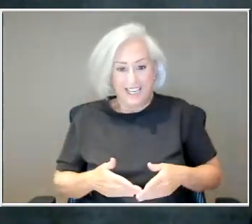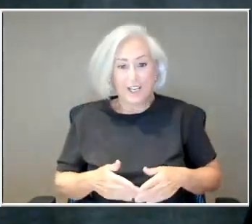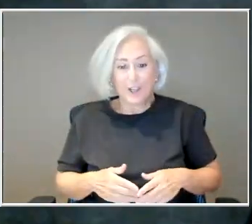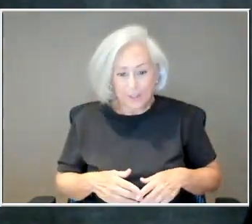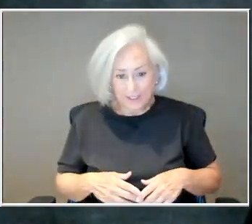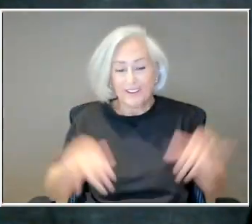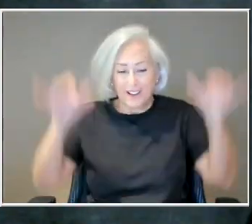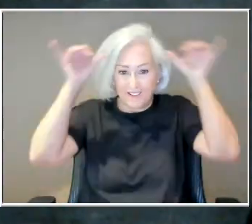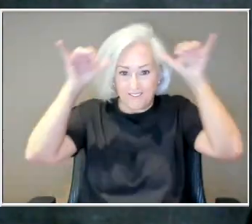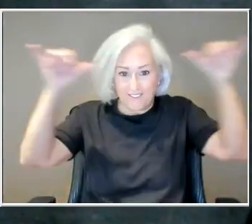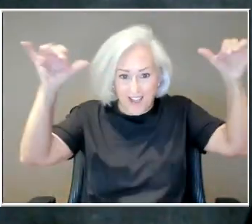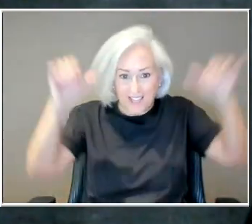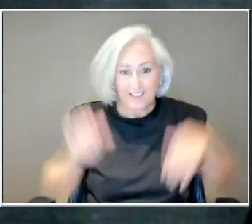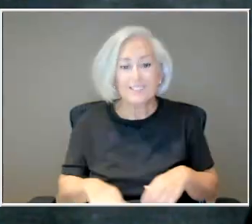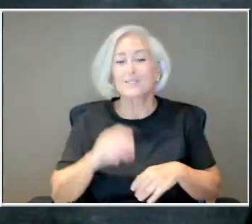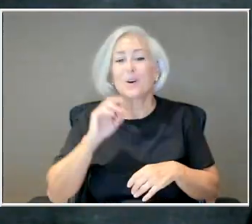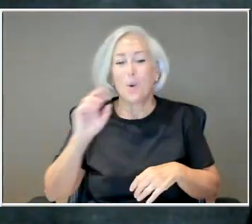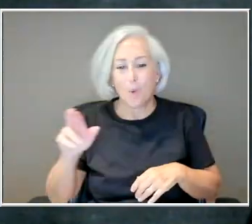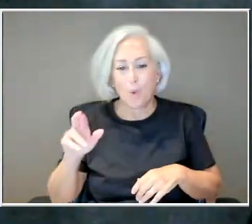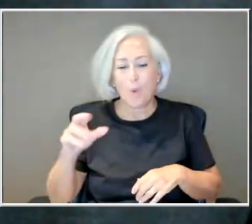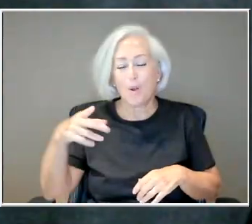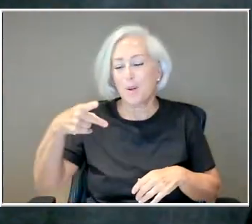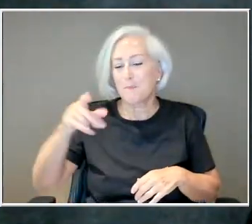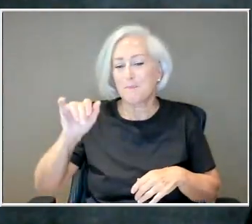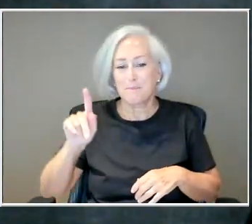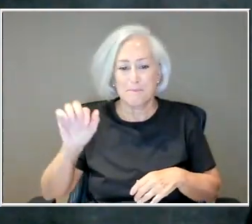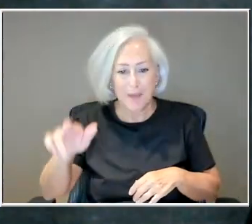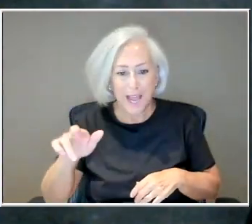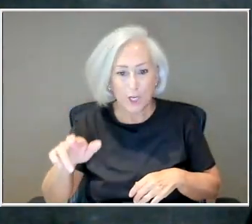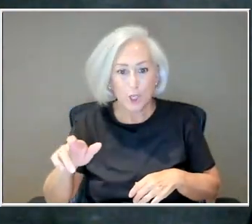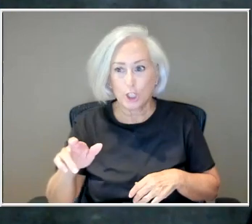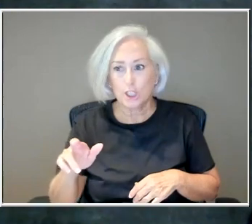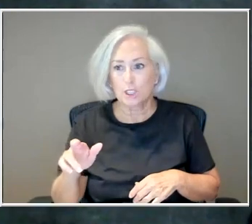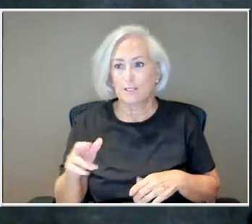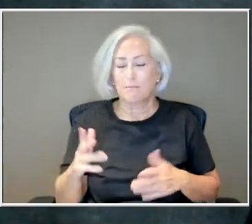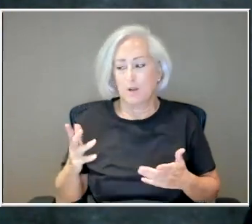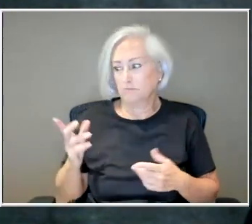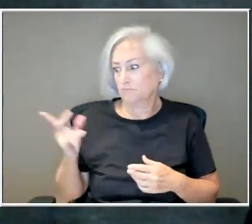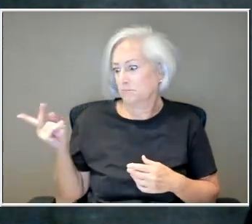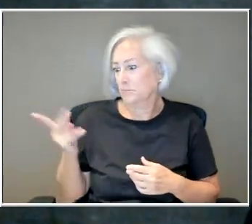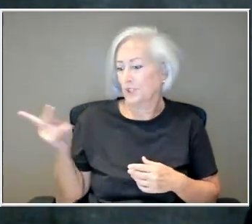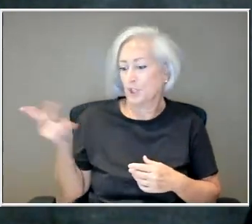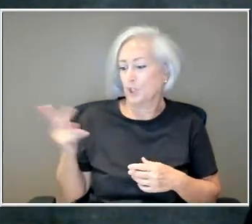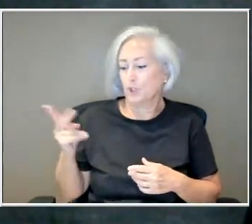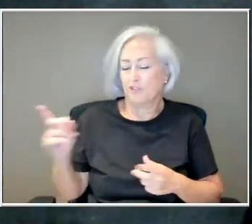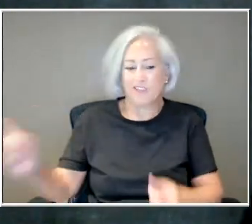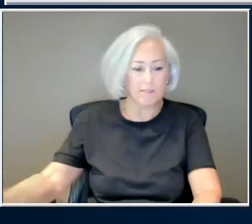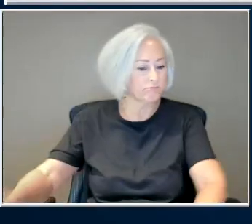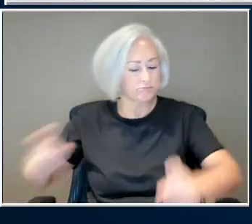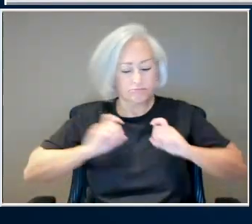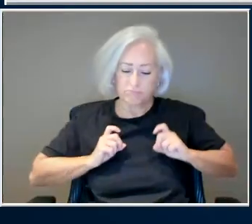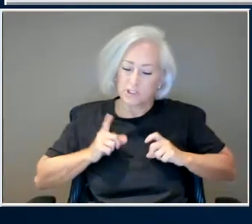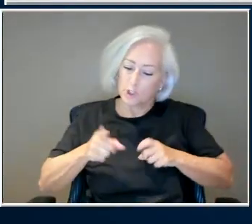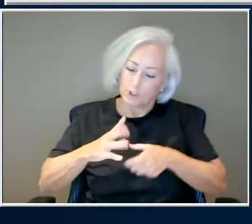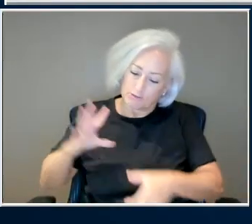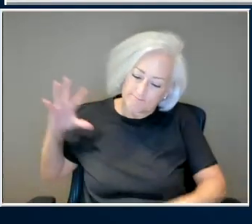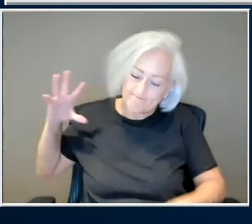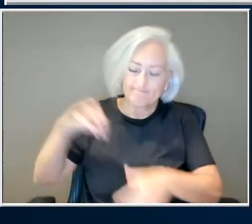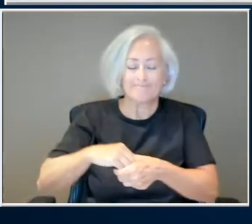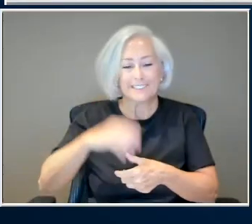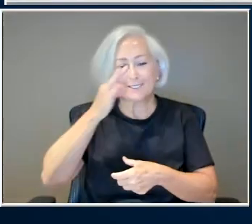teams. But then I didn't have a choice. Her and Brad were, you're part of No. They